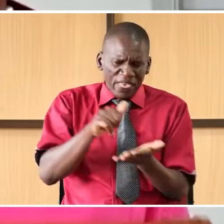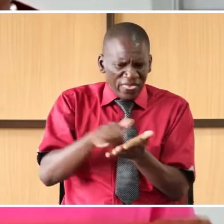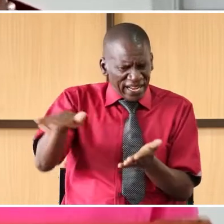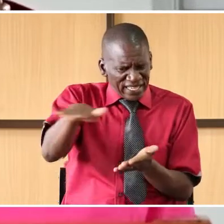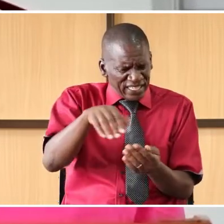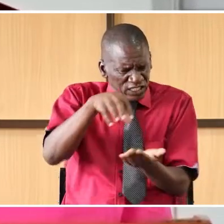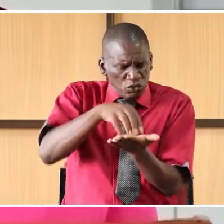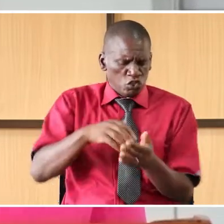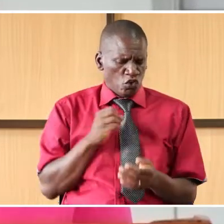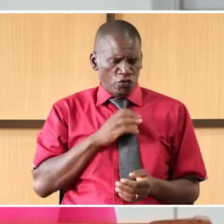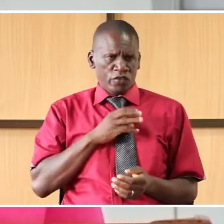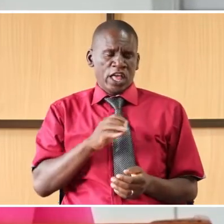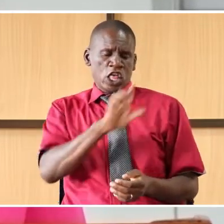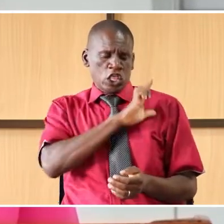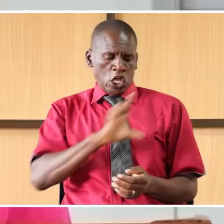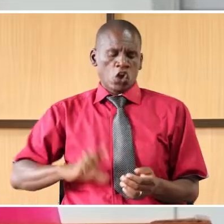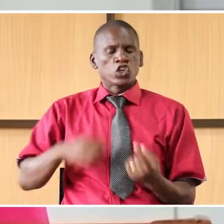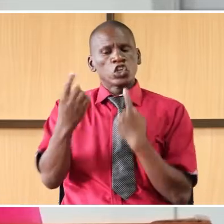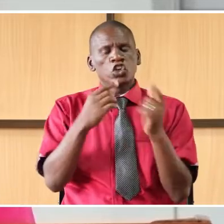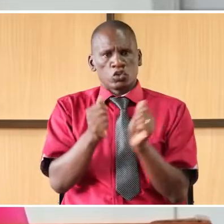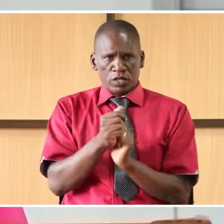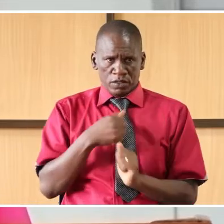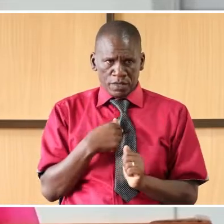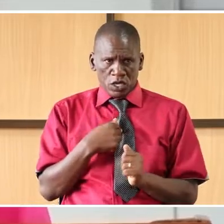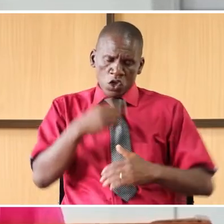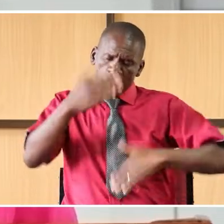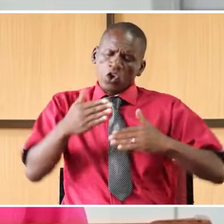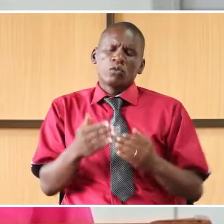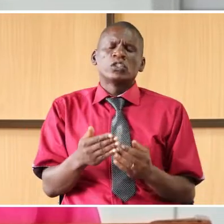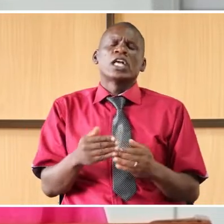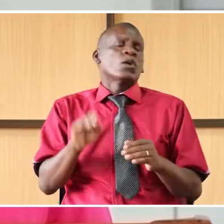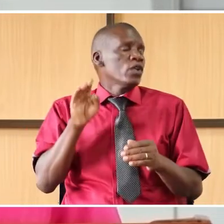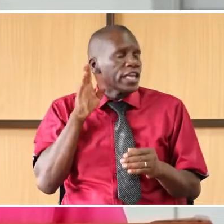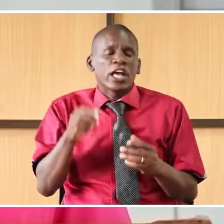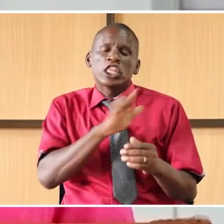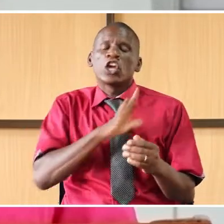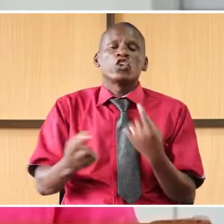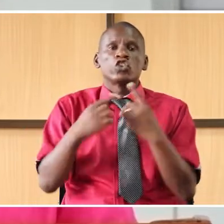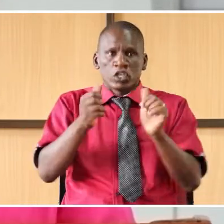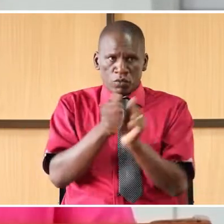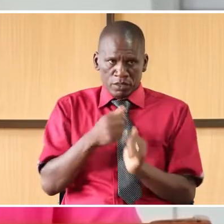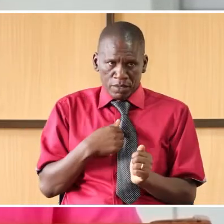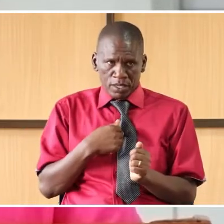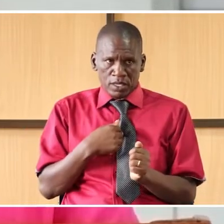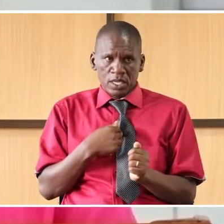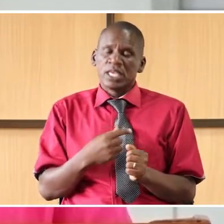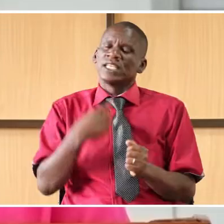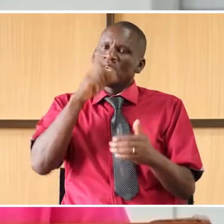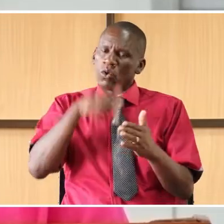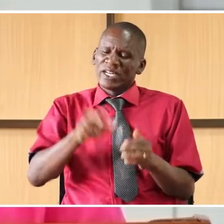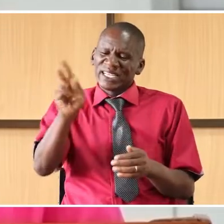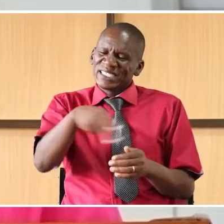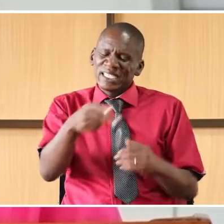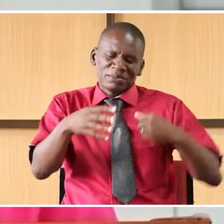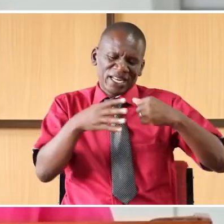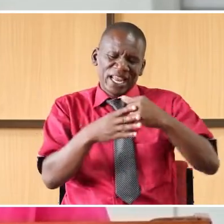of fear, the Lord spoke to me almost audibly about, in this verse, it says,